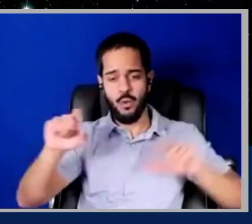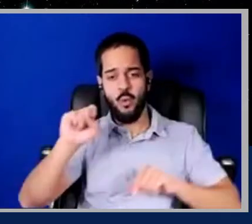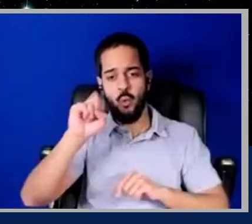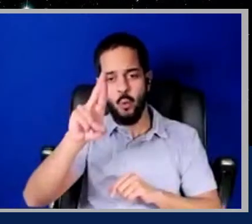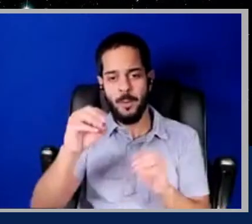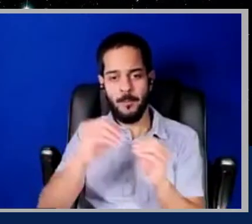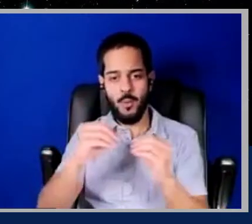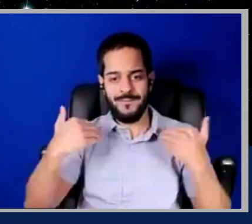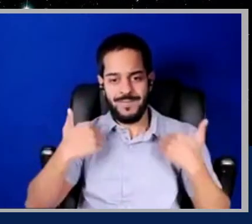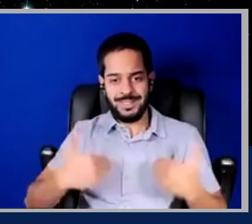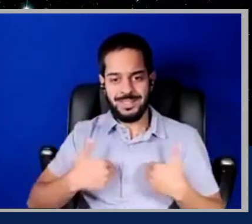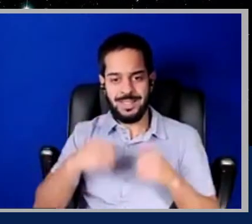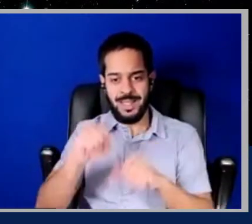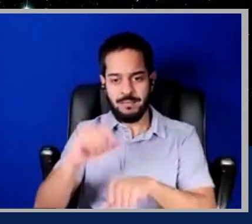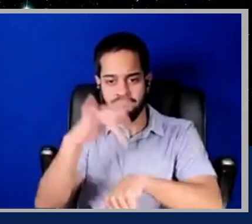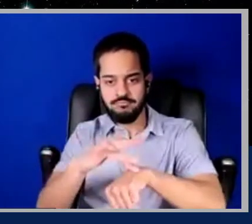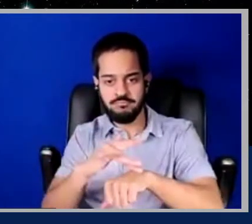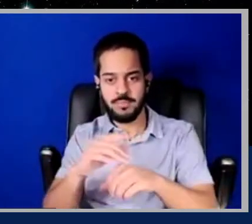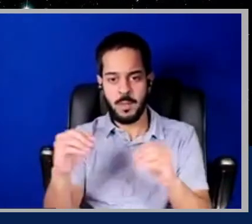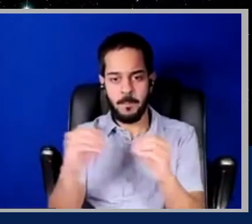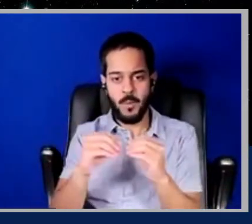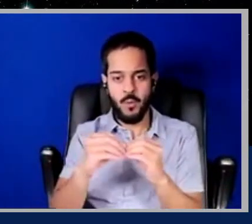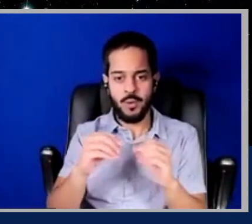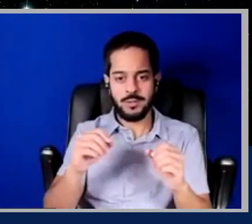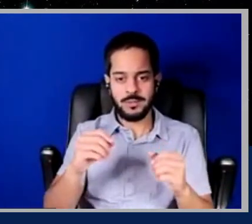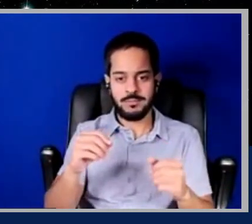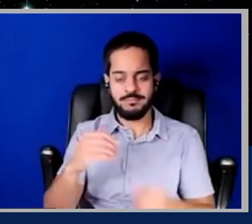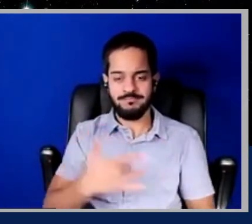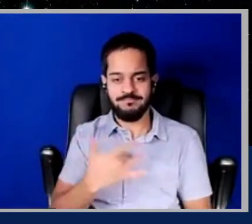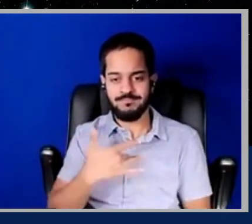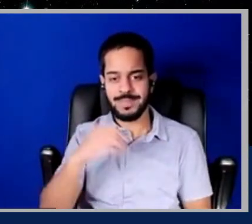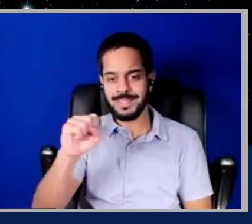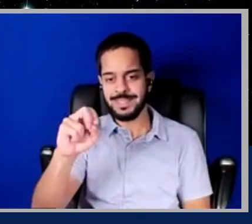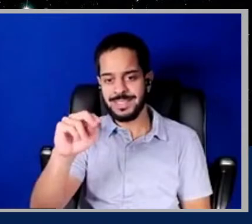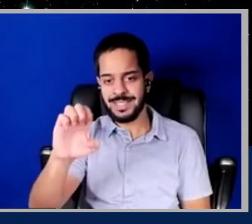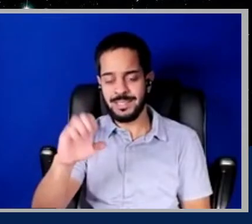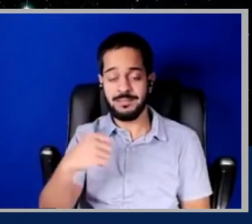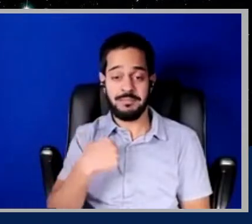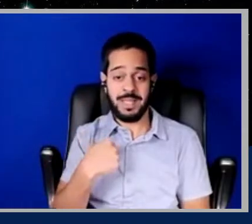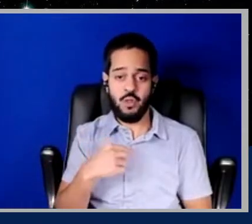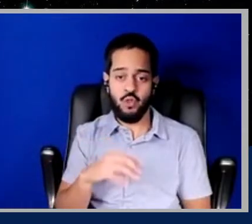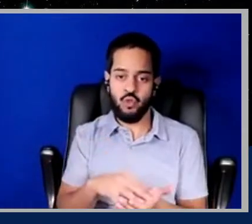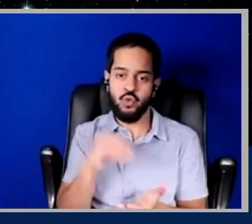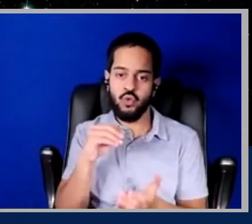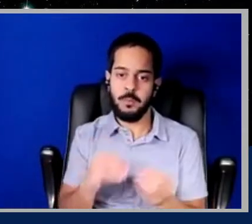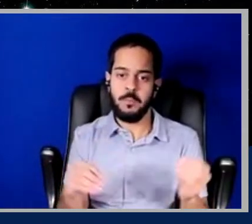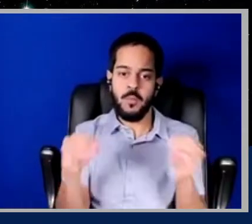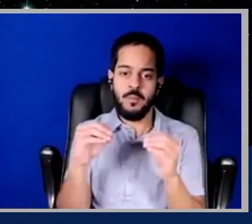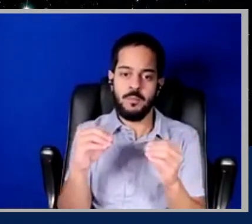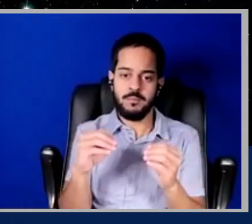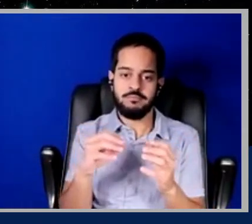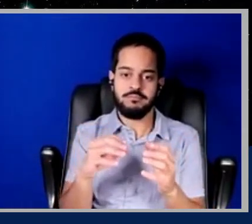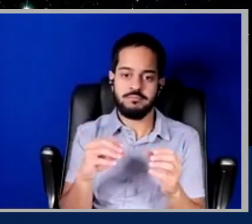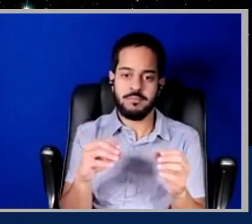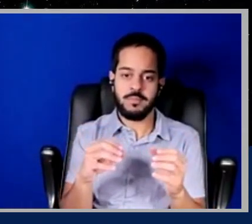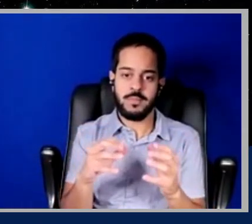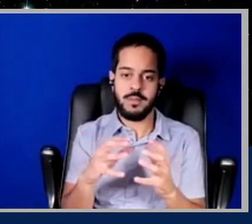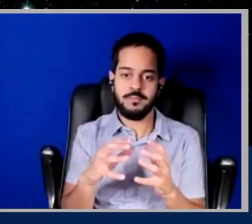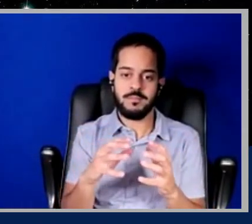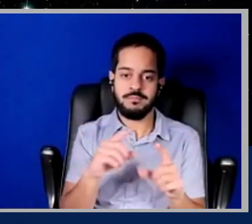sense, and you can just explore that data in a whole new way. Like I have learned things about the data sets that I've worked on when